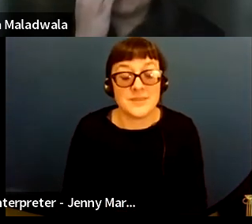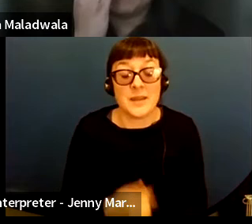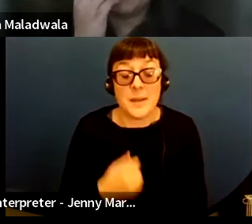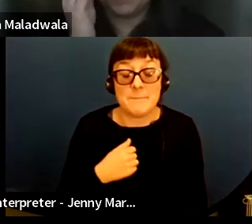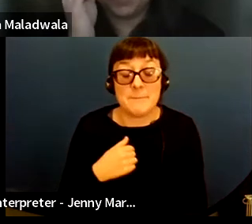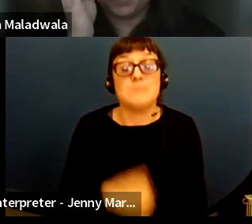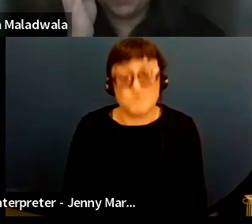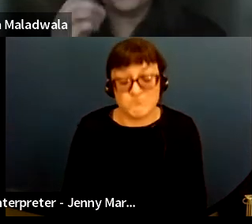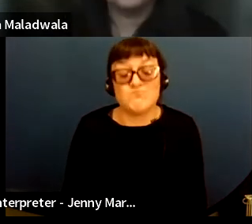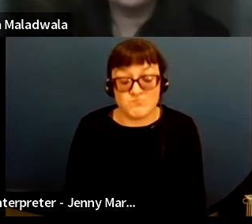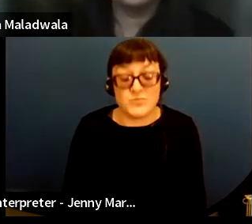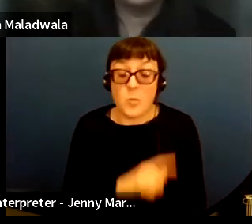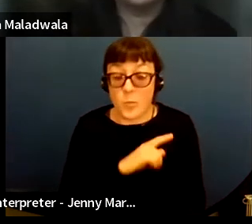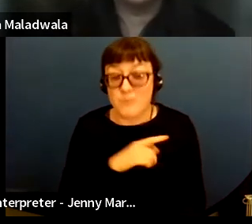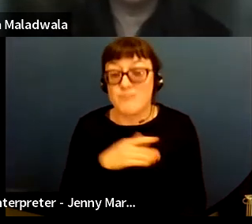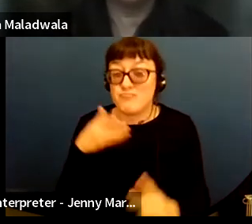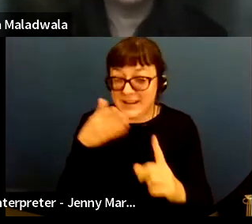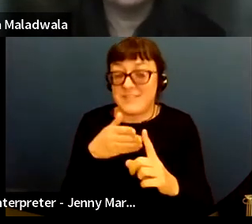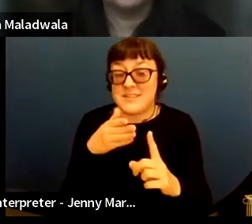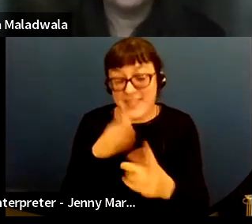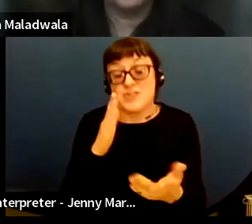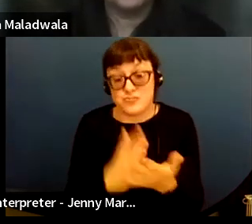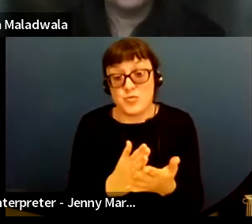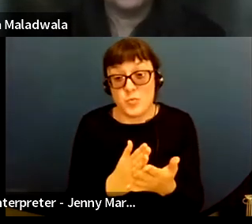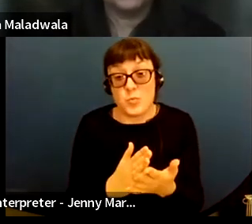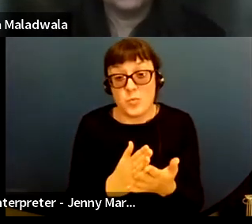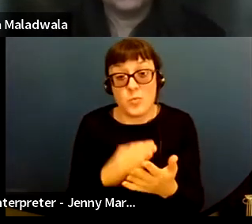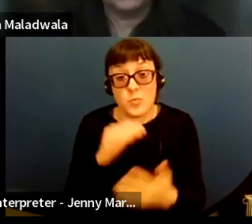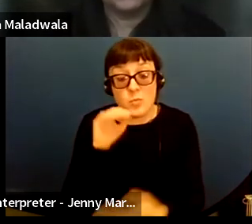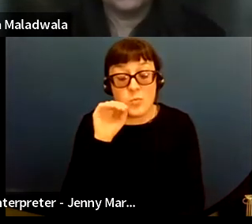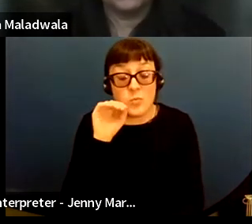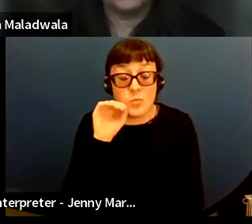was because I do recognize that that is a thing. You know, there will be